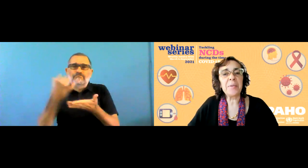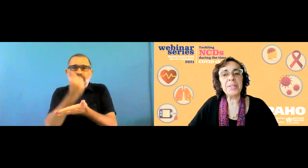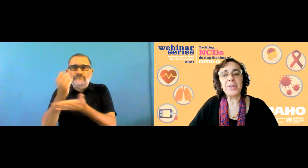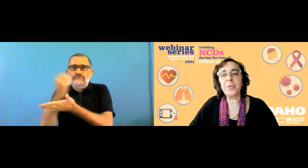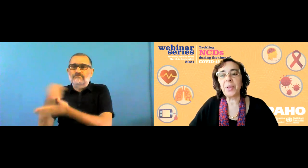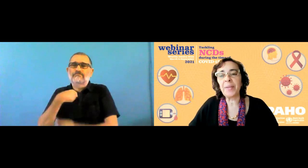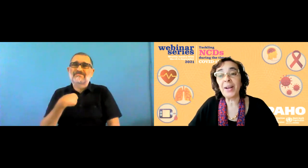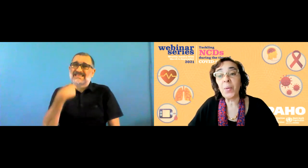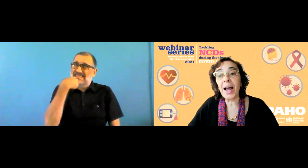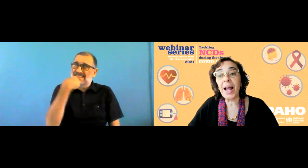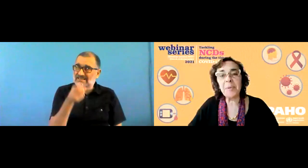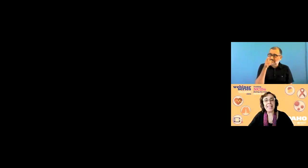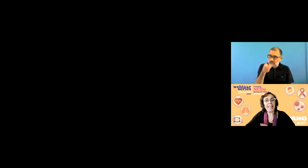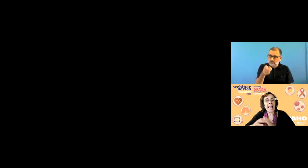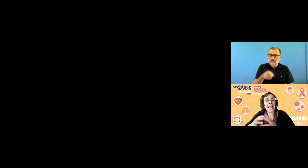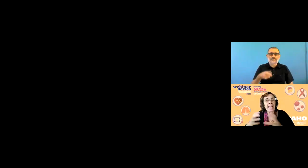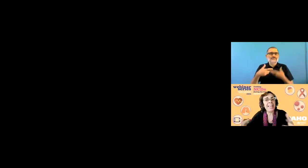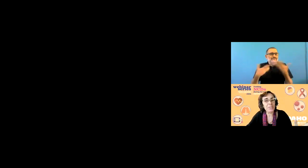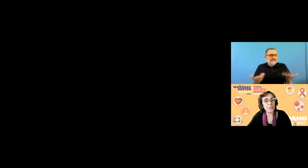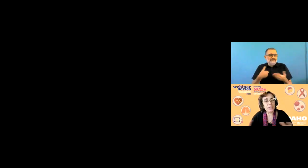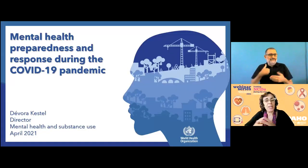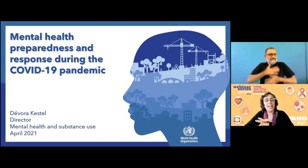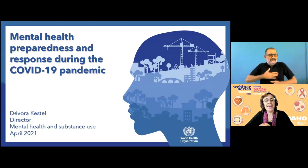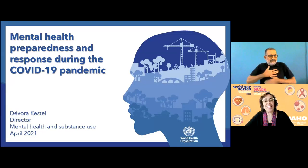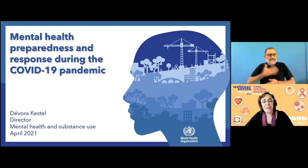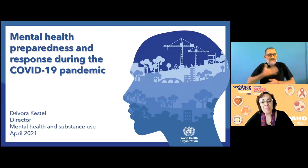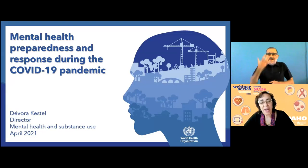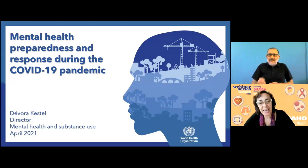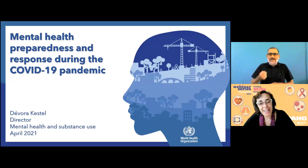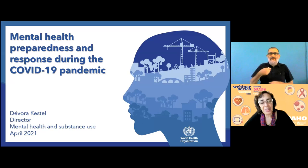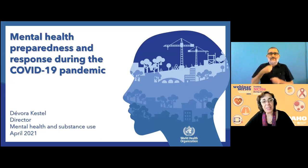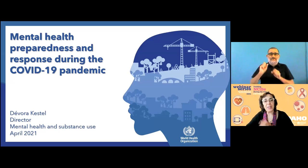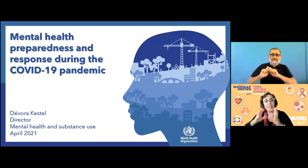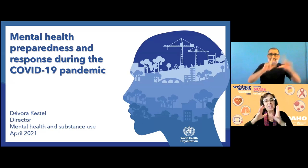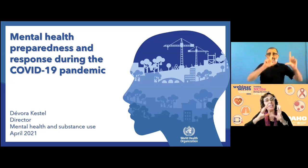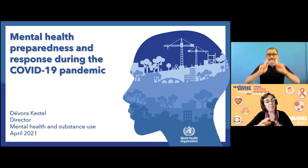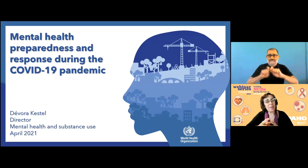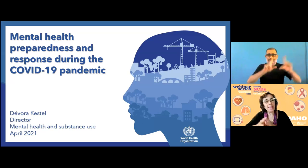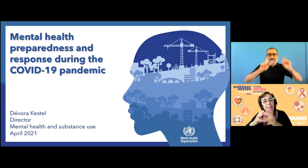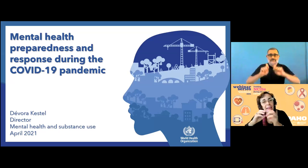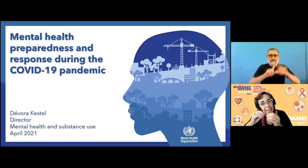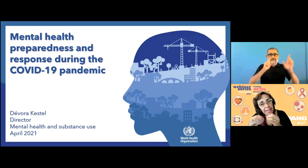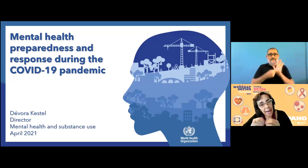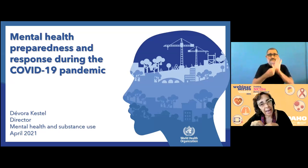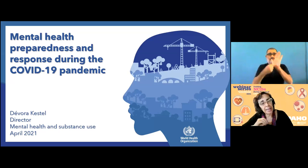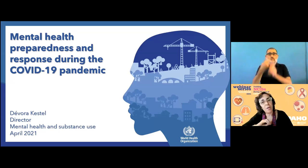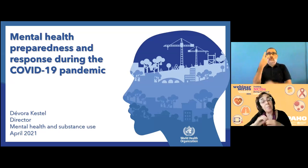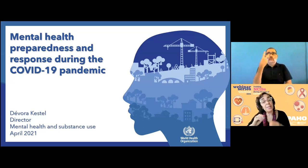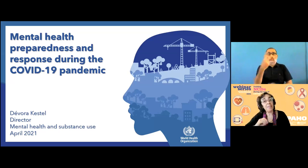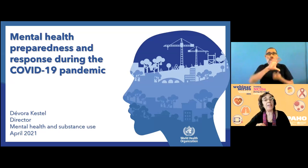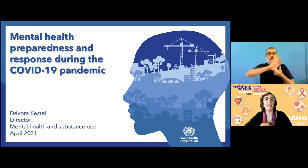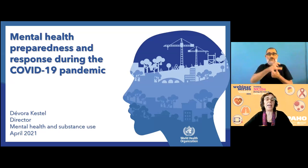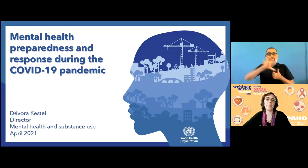sometimes uh at the who we have an overarching uh view of what happens